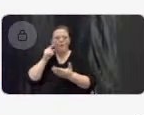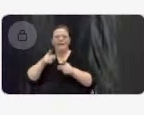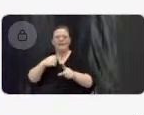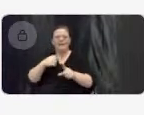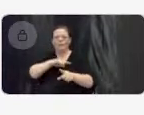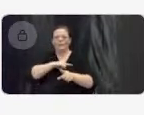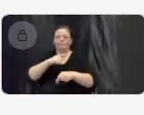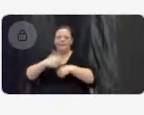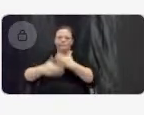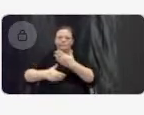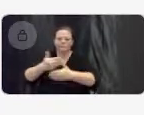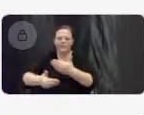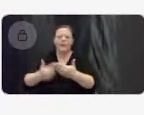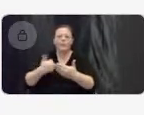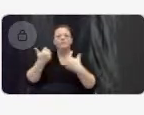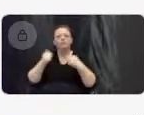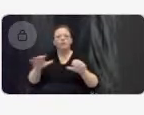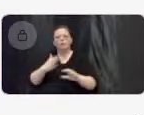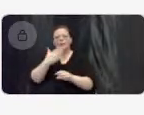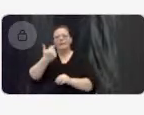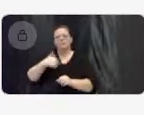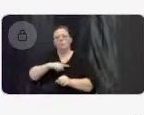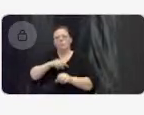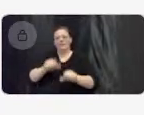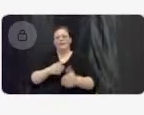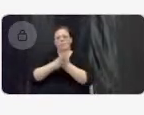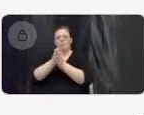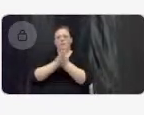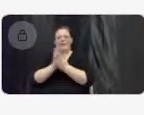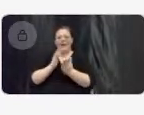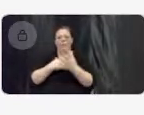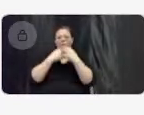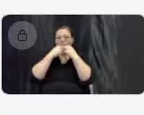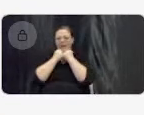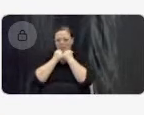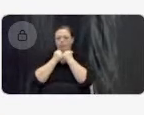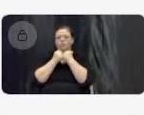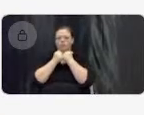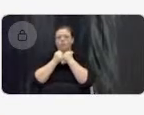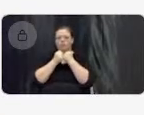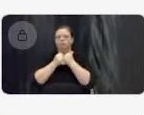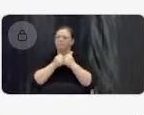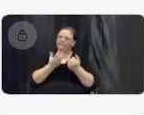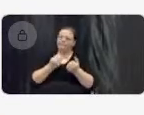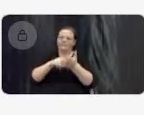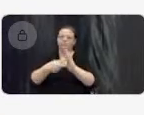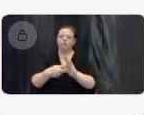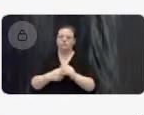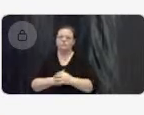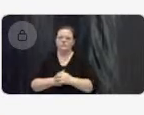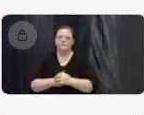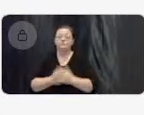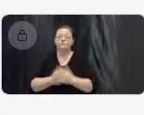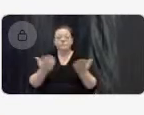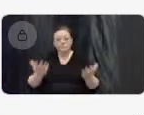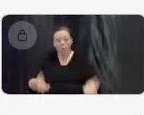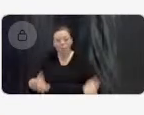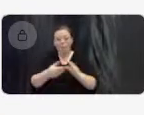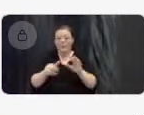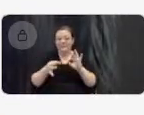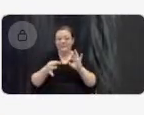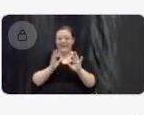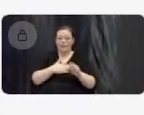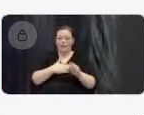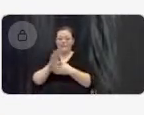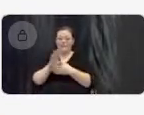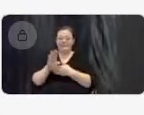go, and we do try to do the very best we can, motivated by our values, convictions, and intentions. With that being said, our business does